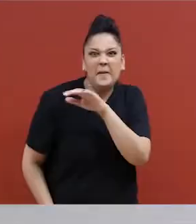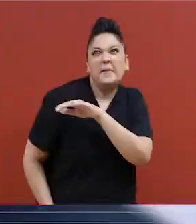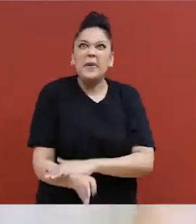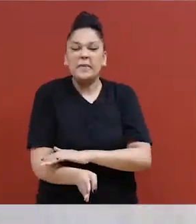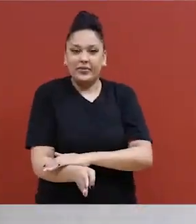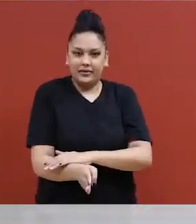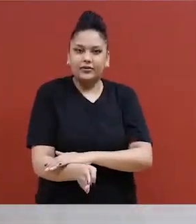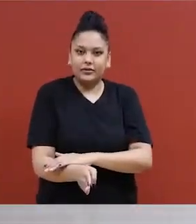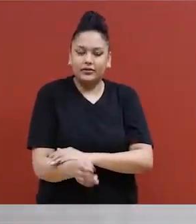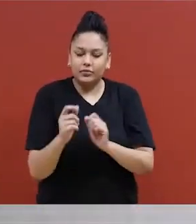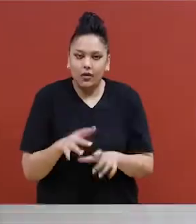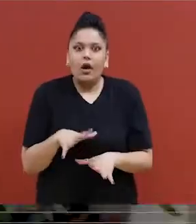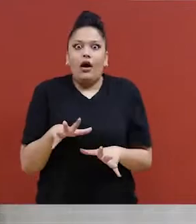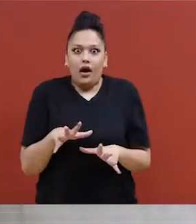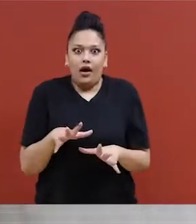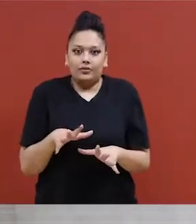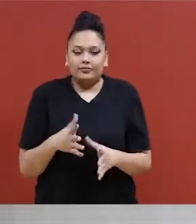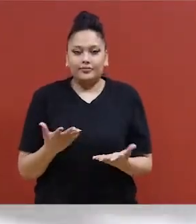surprise.